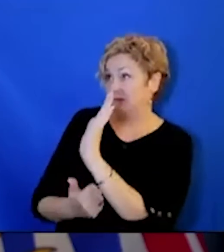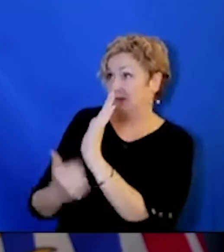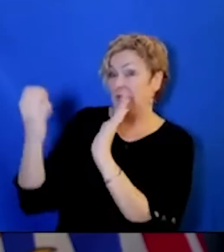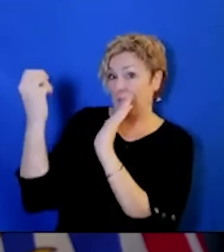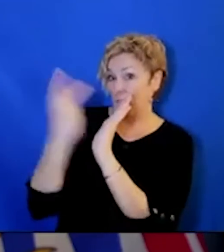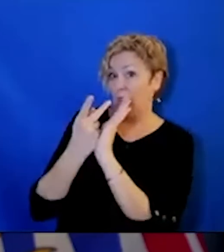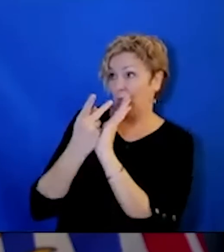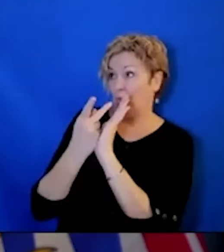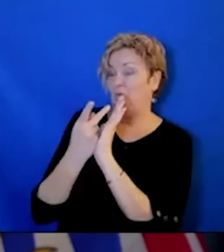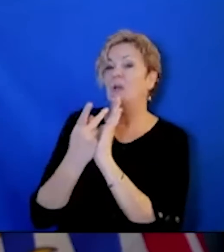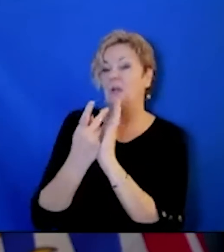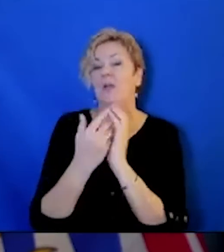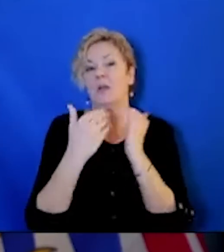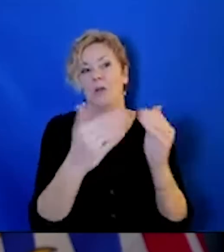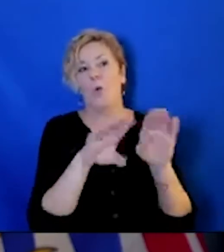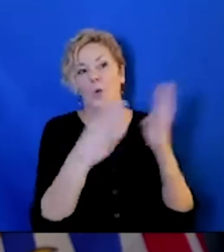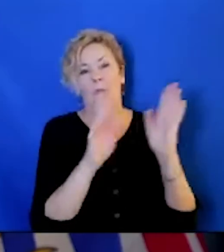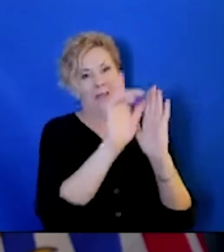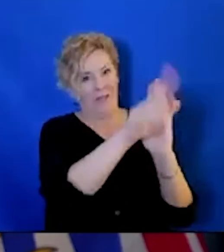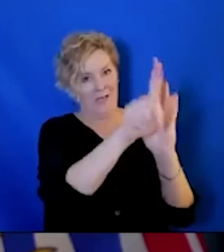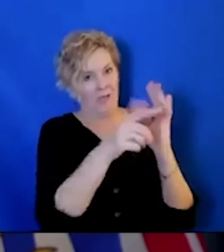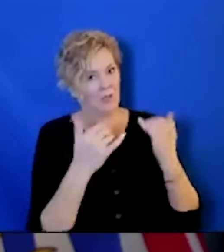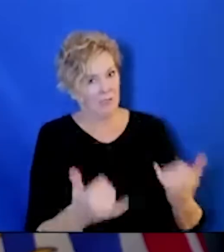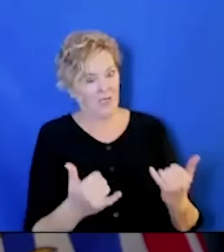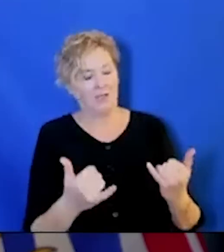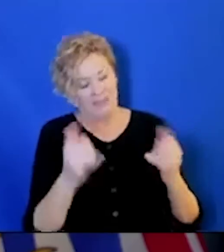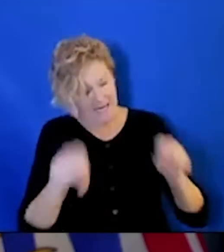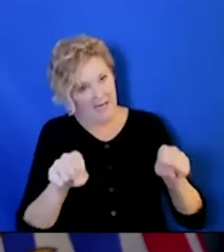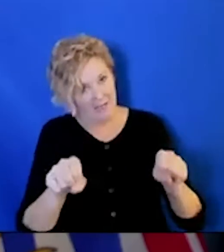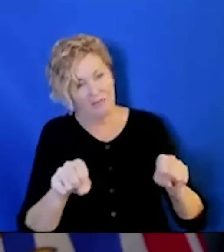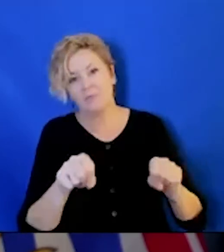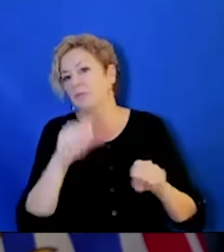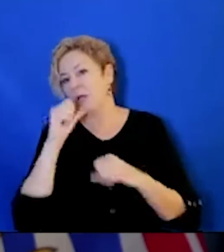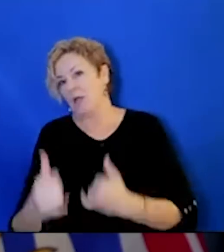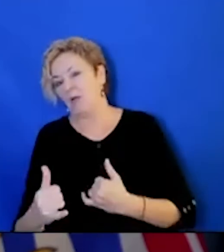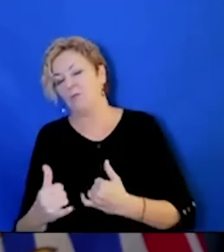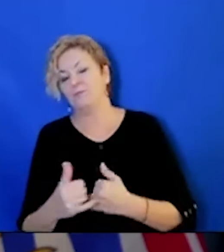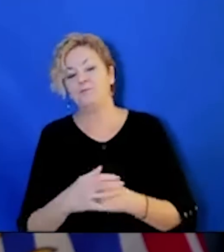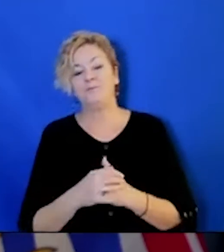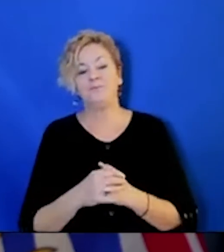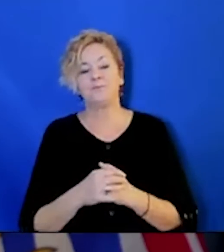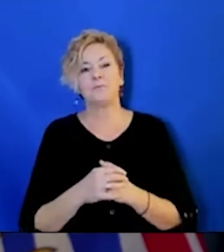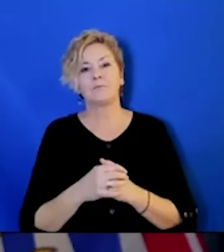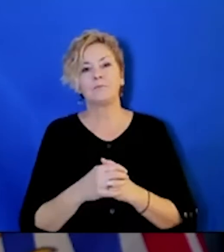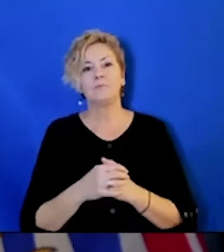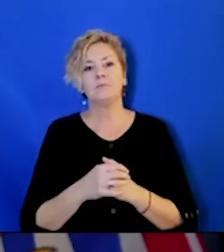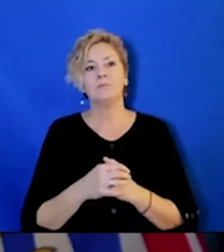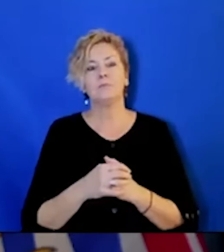activities until we have the right safety measures to provide you with that advice. And we know that that